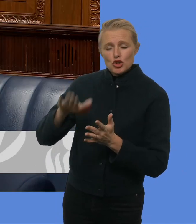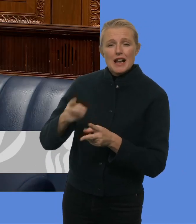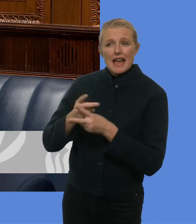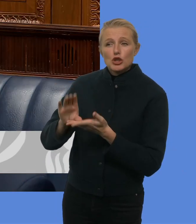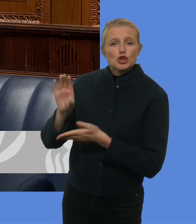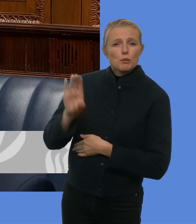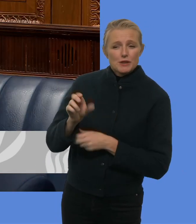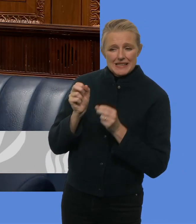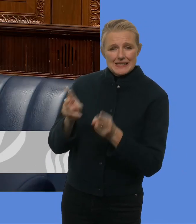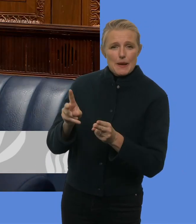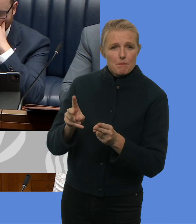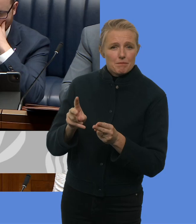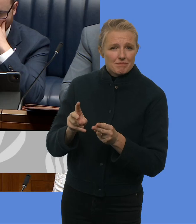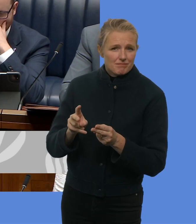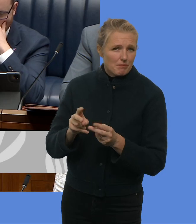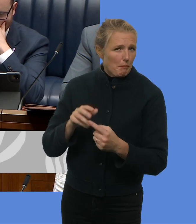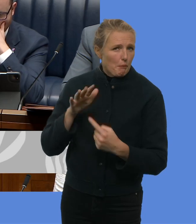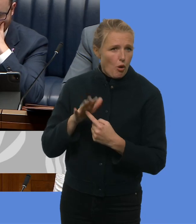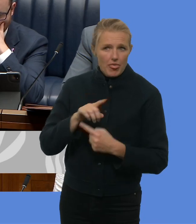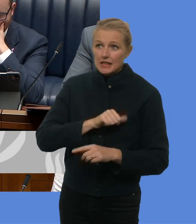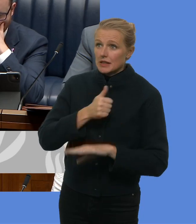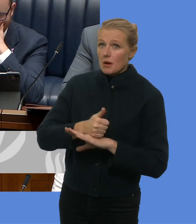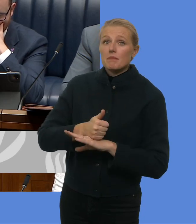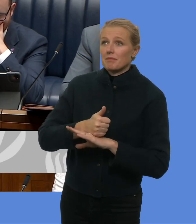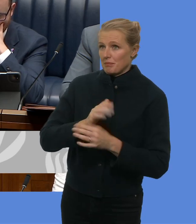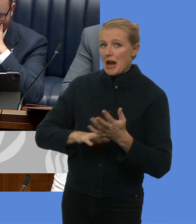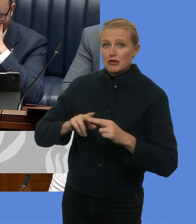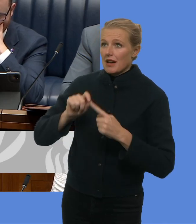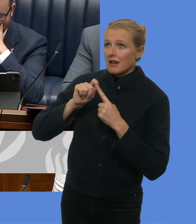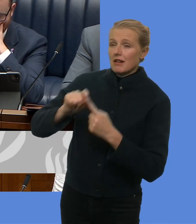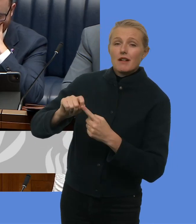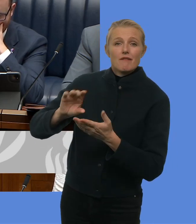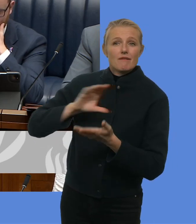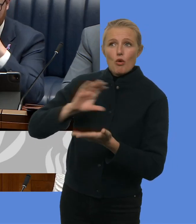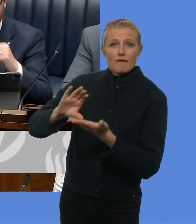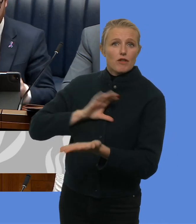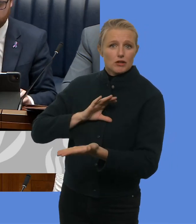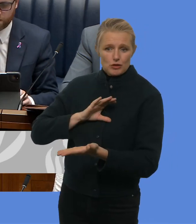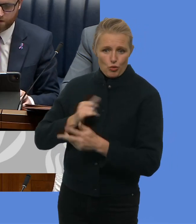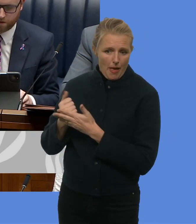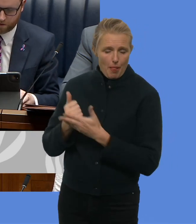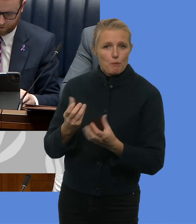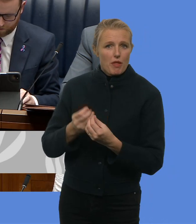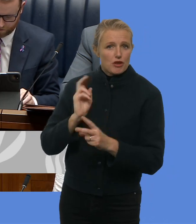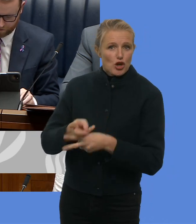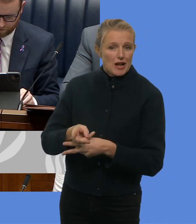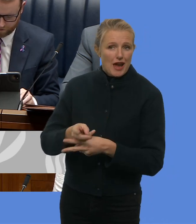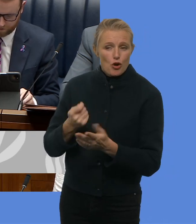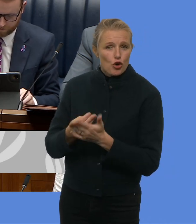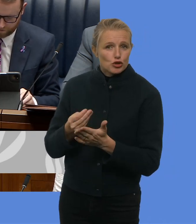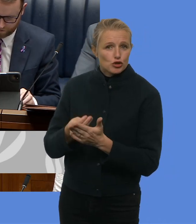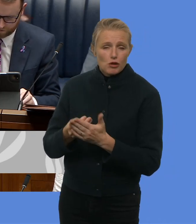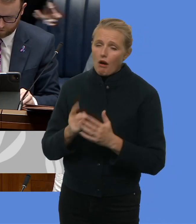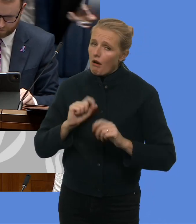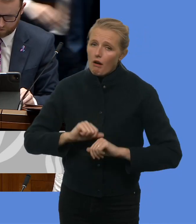think that was important that we set that up, and I have to say it has been rolled out across Northern Ireland incredibly well. The Early